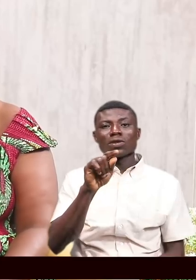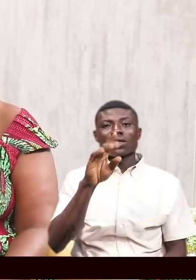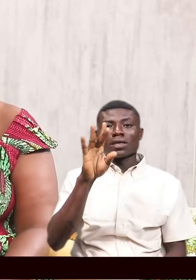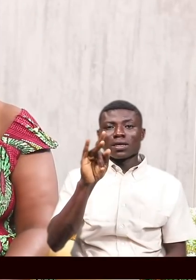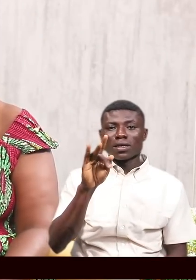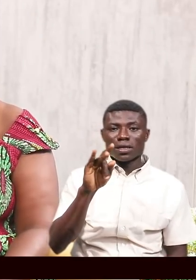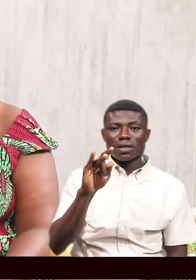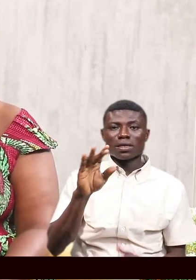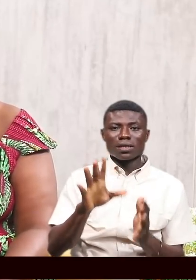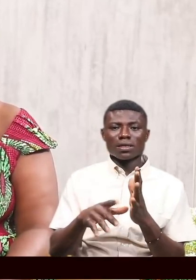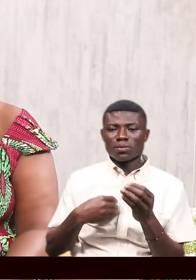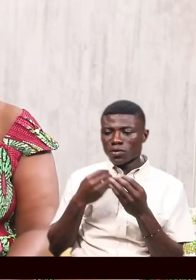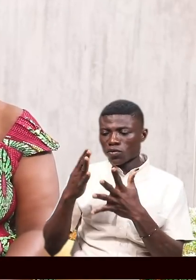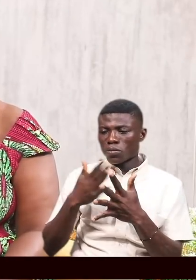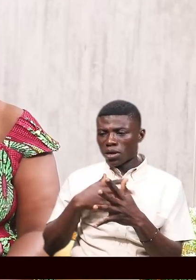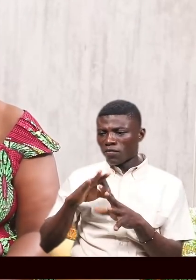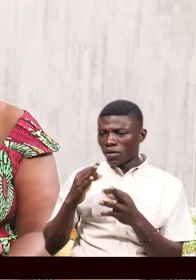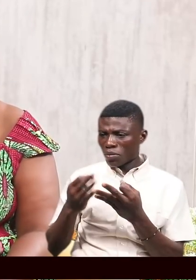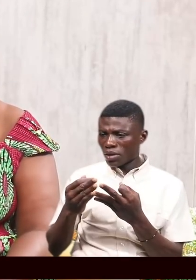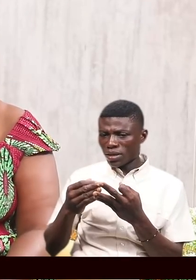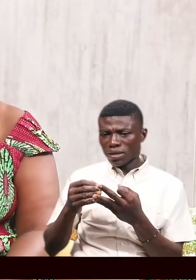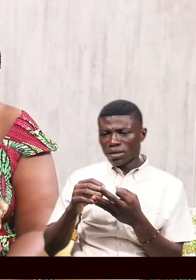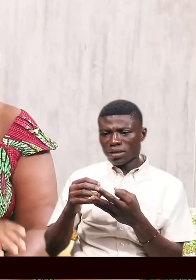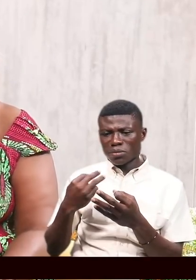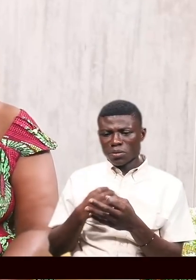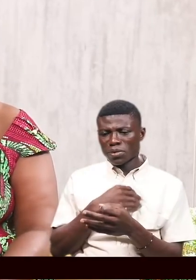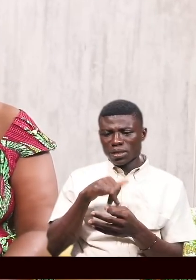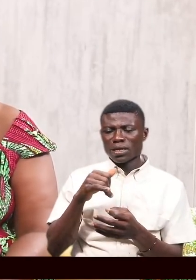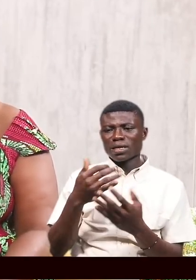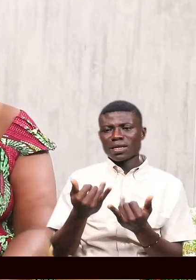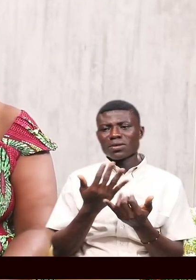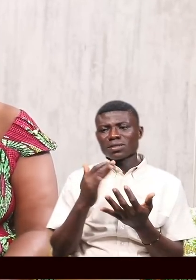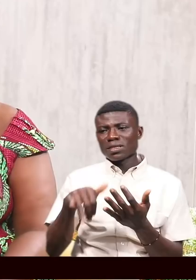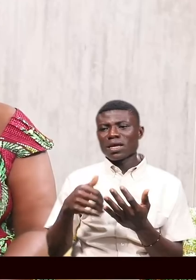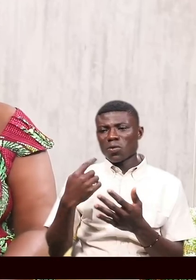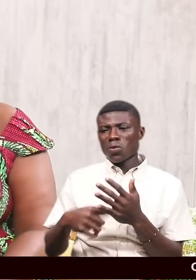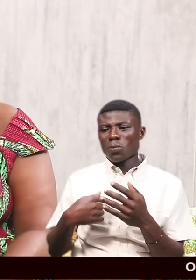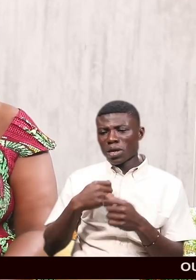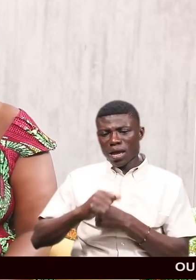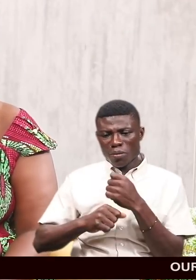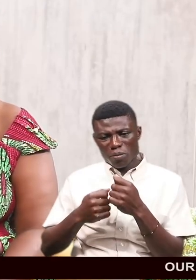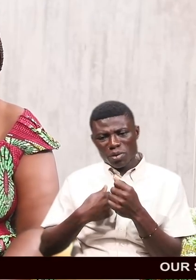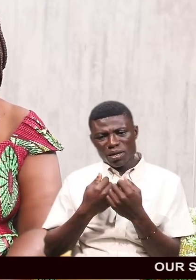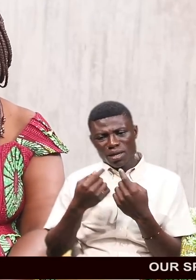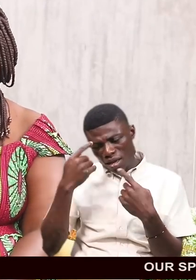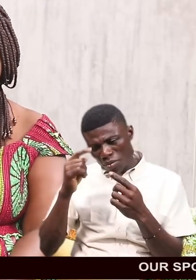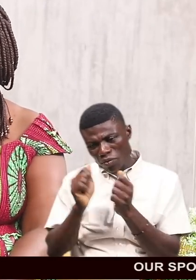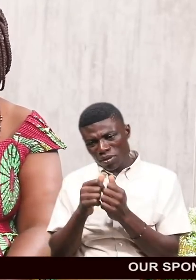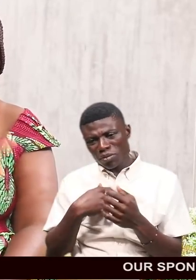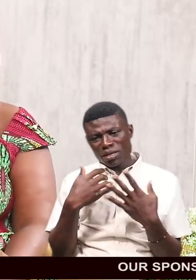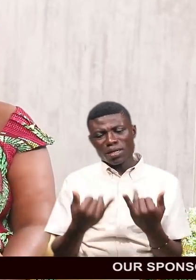2018. Ena me bo mebusu ya fwa mani ese. Ni afe de menamu nono